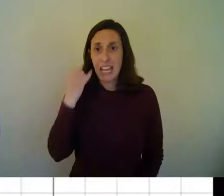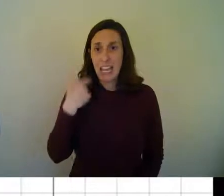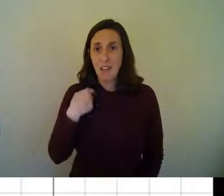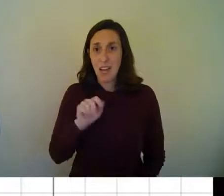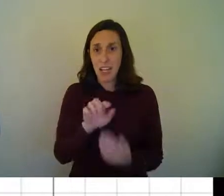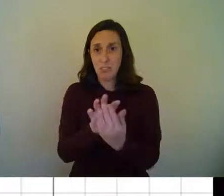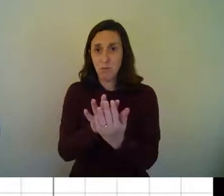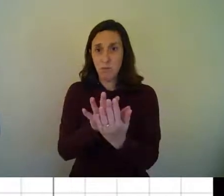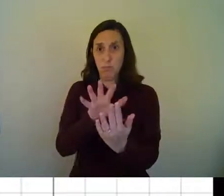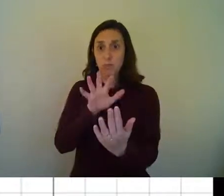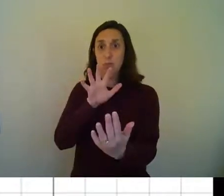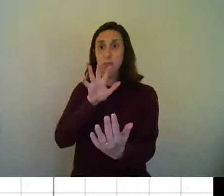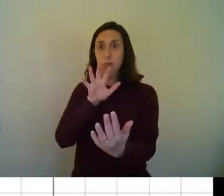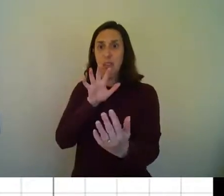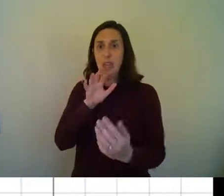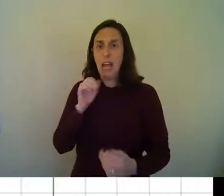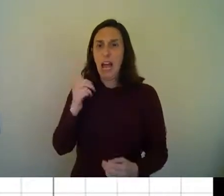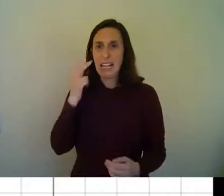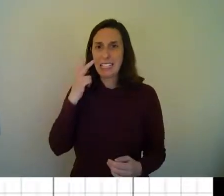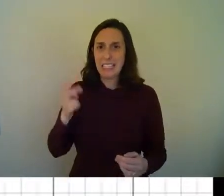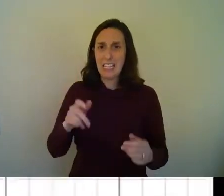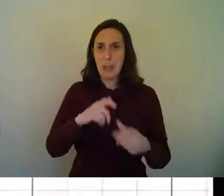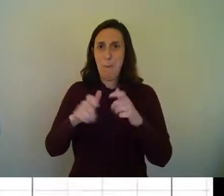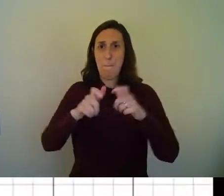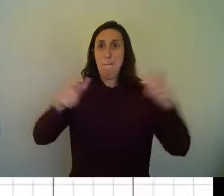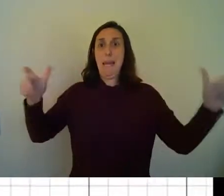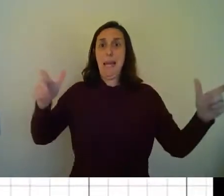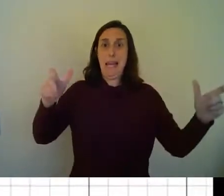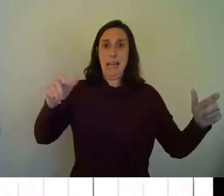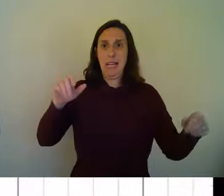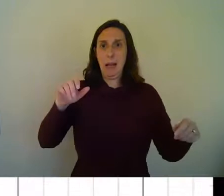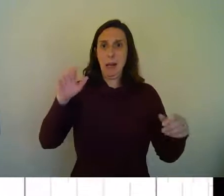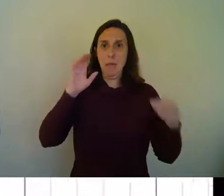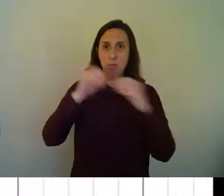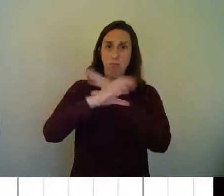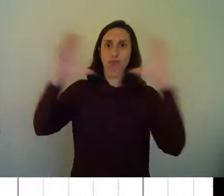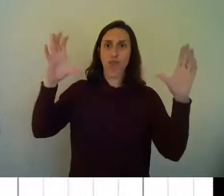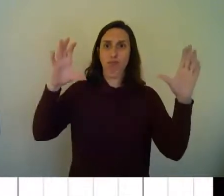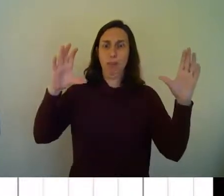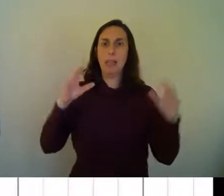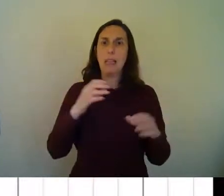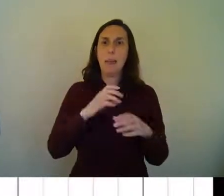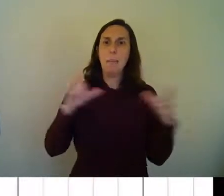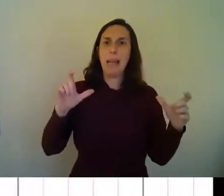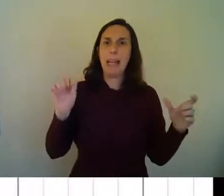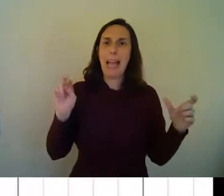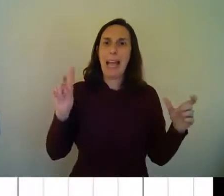away from it, if I look at its big end behavior, it's getting close to